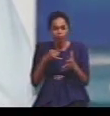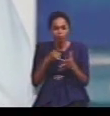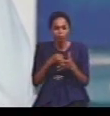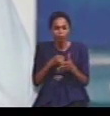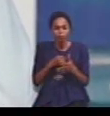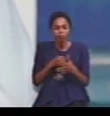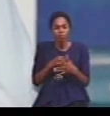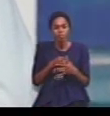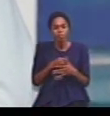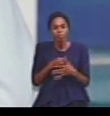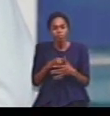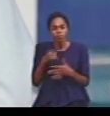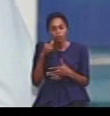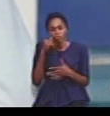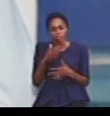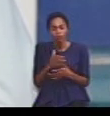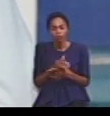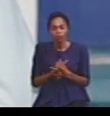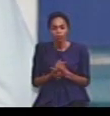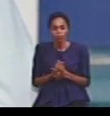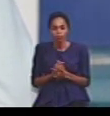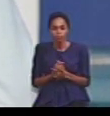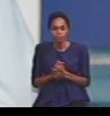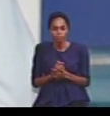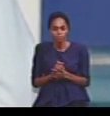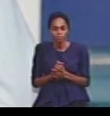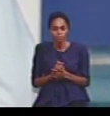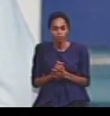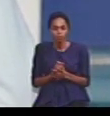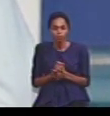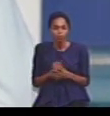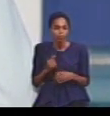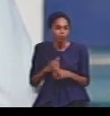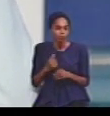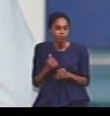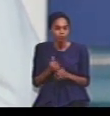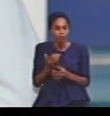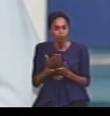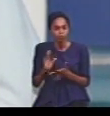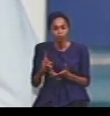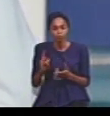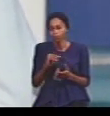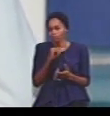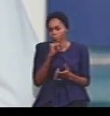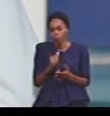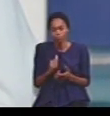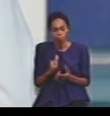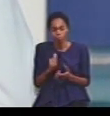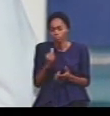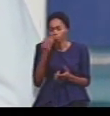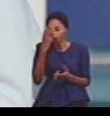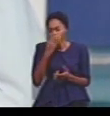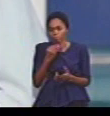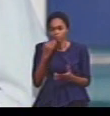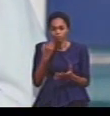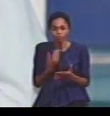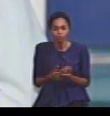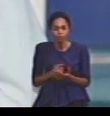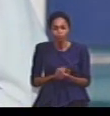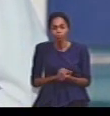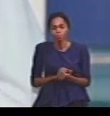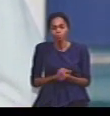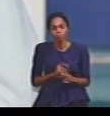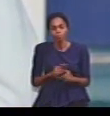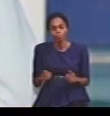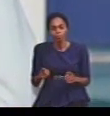have this thing where you can't sleep, it affects your vision, and of course it disturbs sleep. So that's what she's describing.